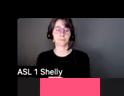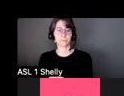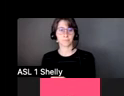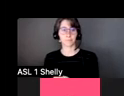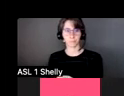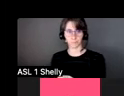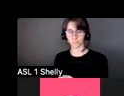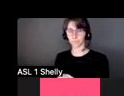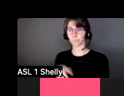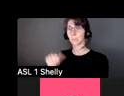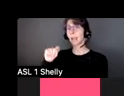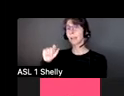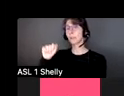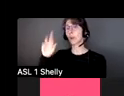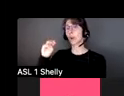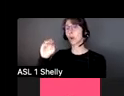At Arm's Length.